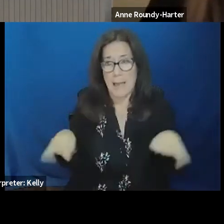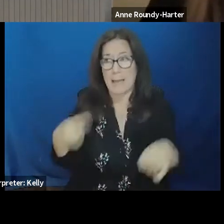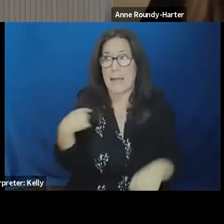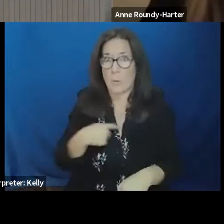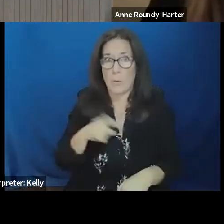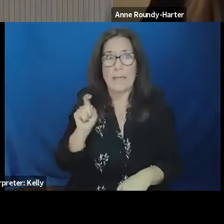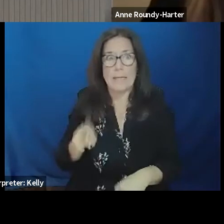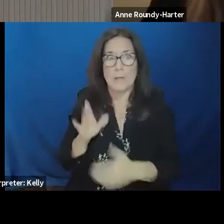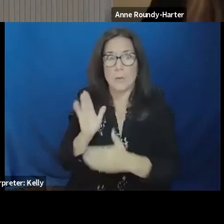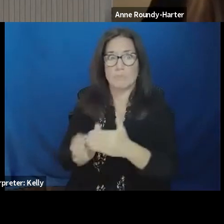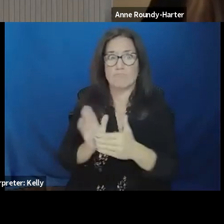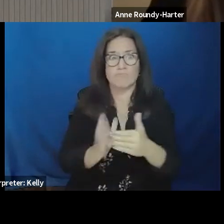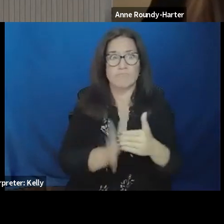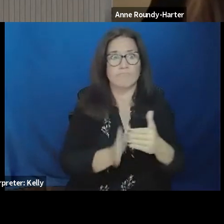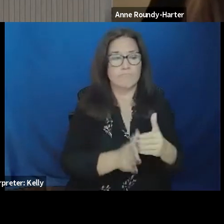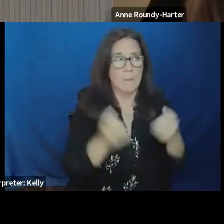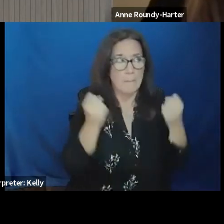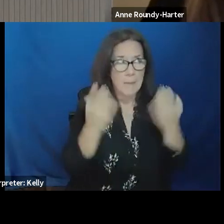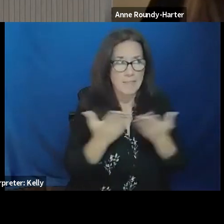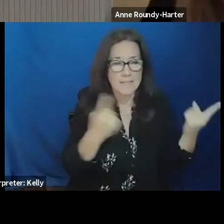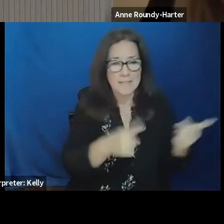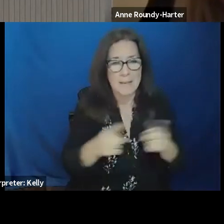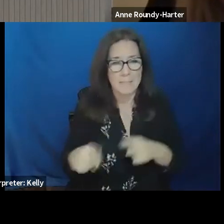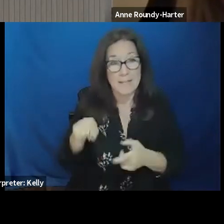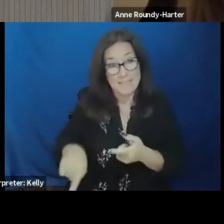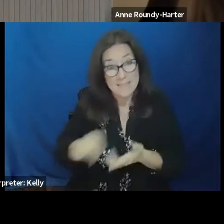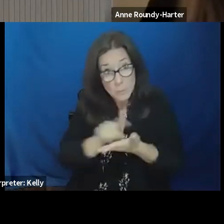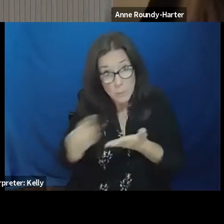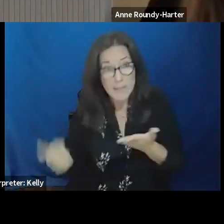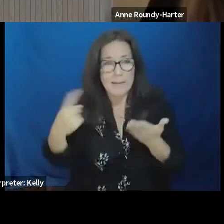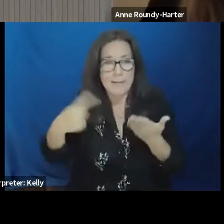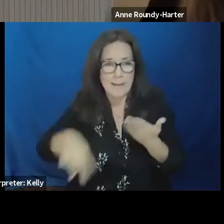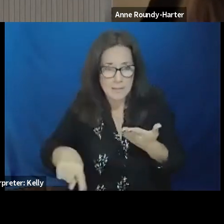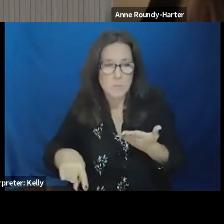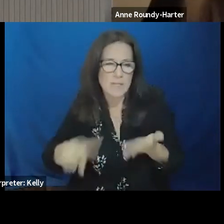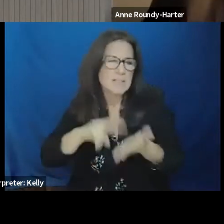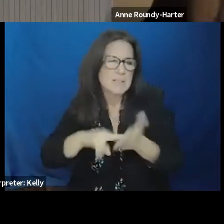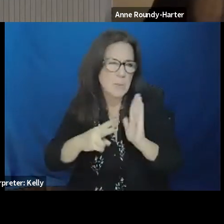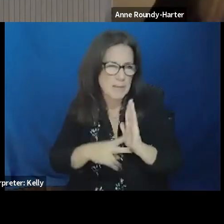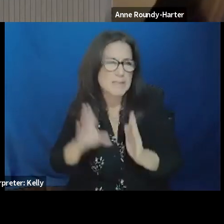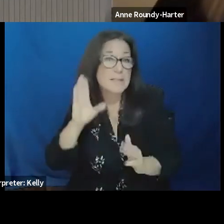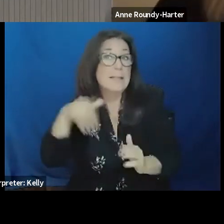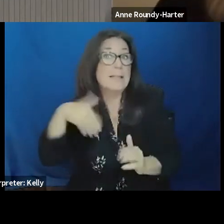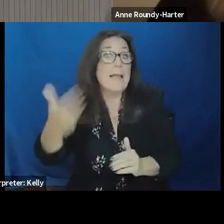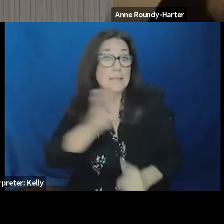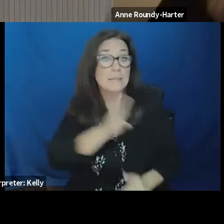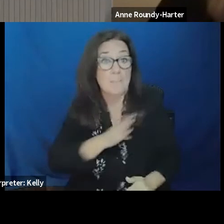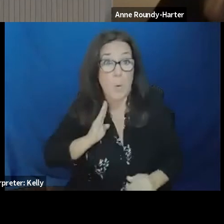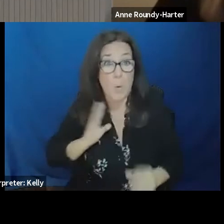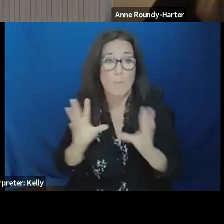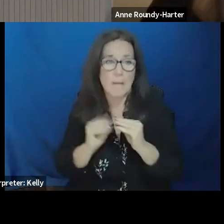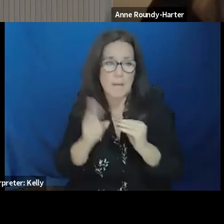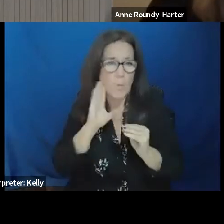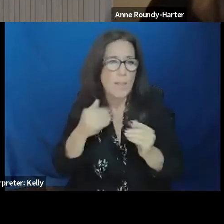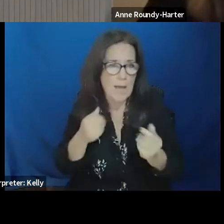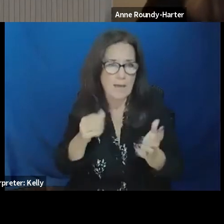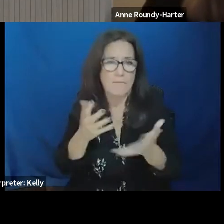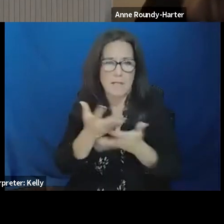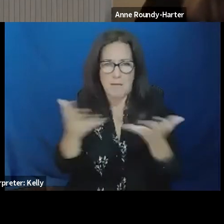tasks that are happening this week and next week. So yes, we'll have quite a bit to share with you at our next board presentation. That's awesome.